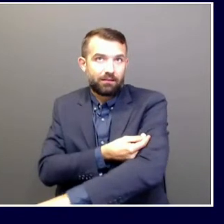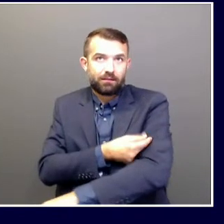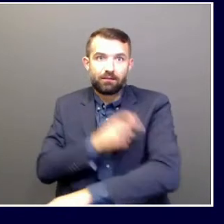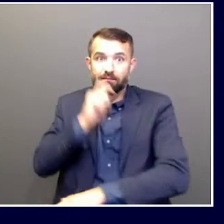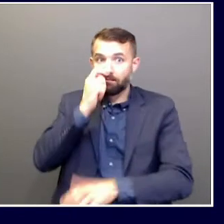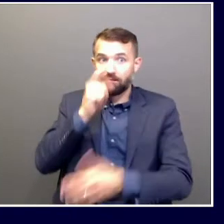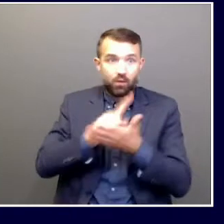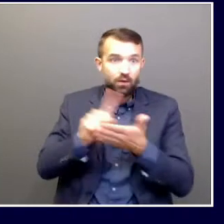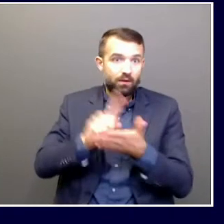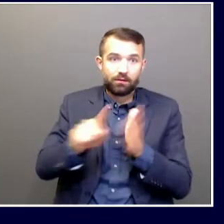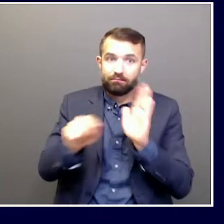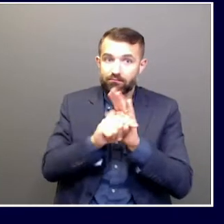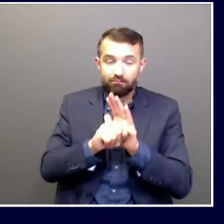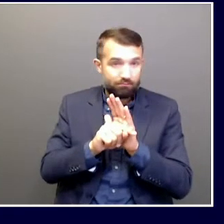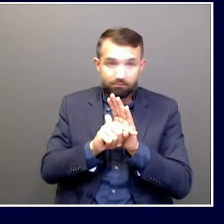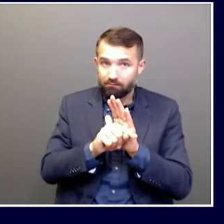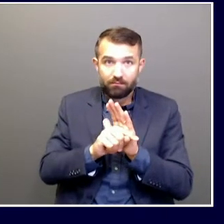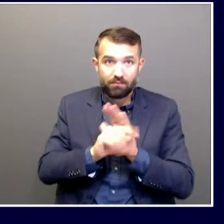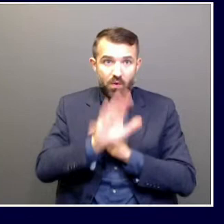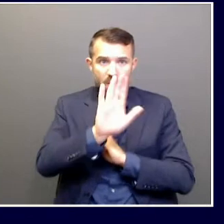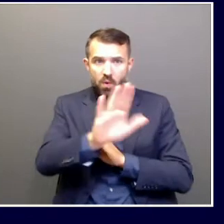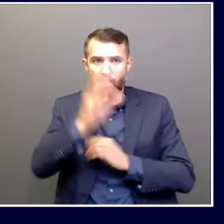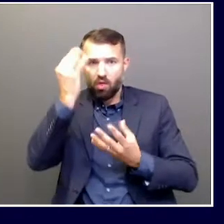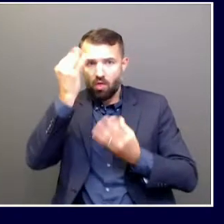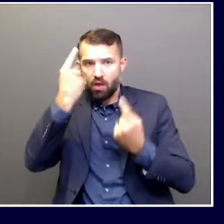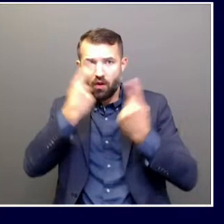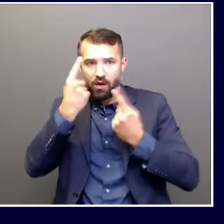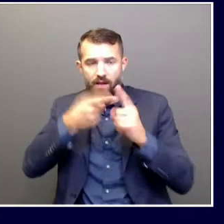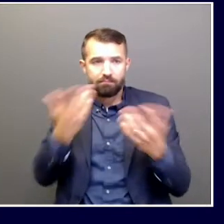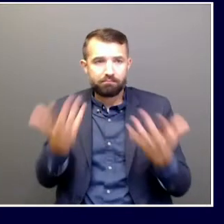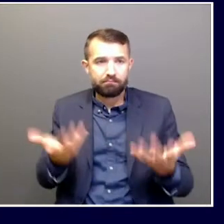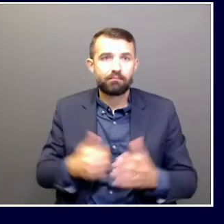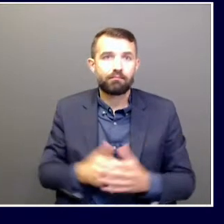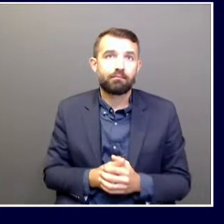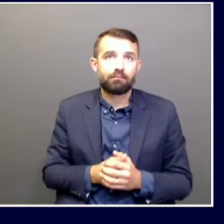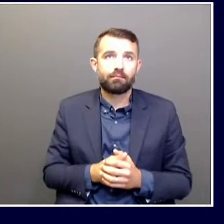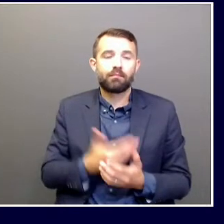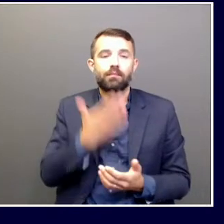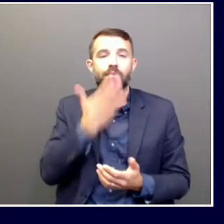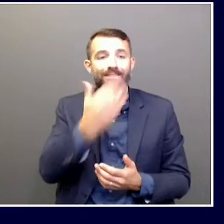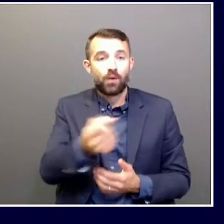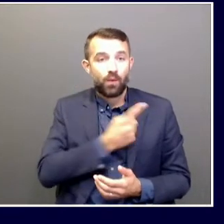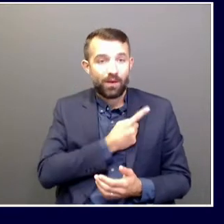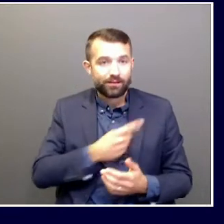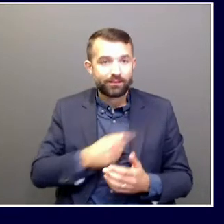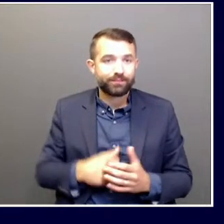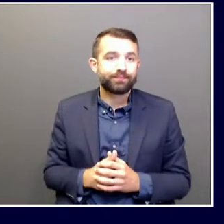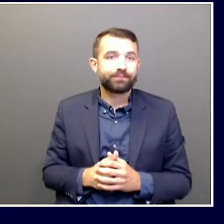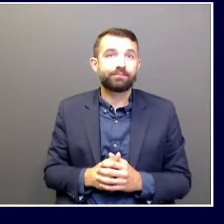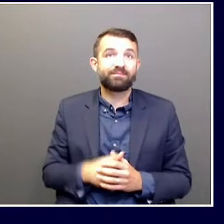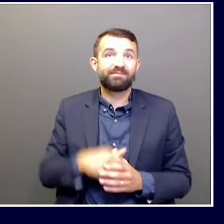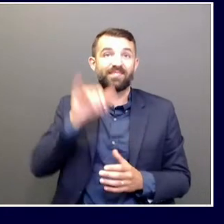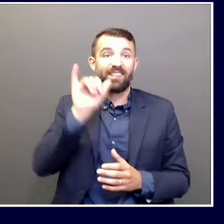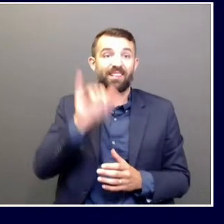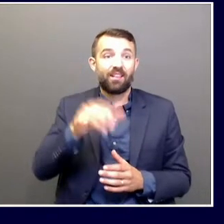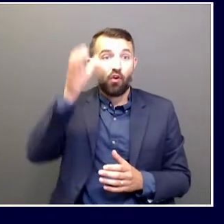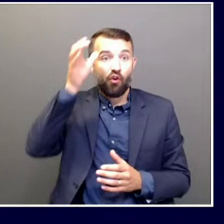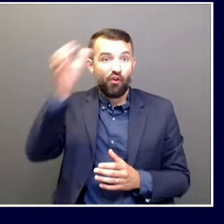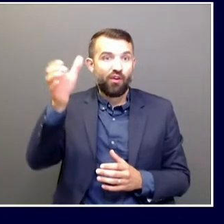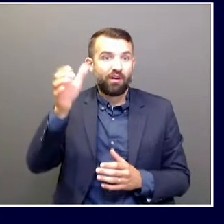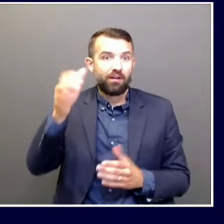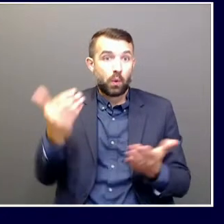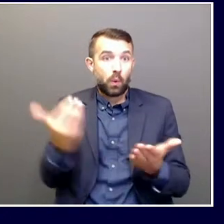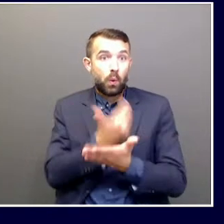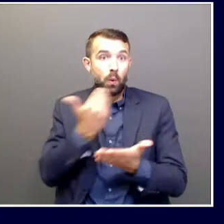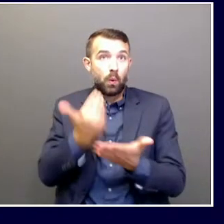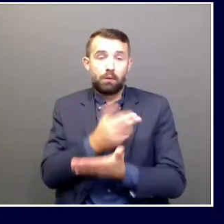early on. Thank you for the question, Chris. It's not a new idea, not at all. Been talking about it all year, but